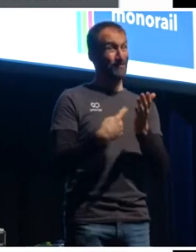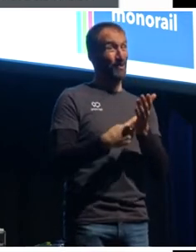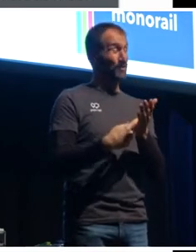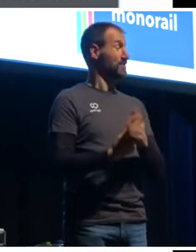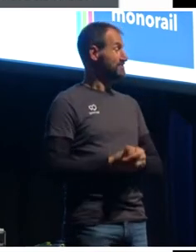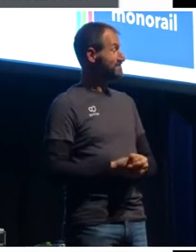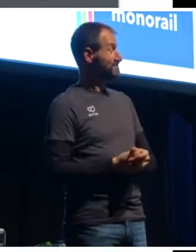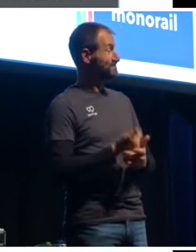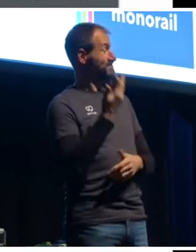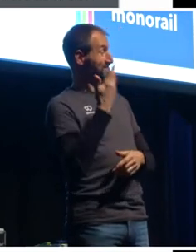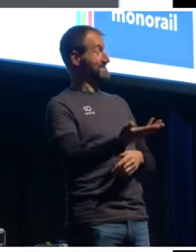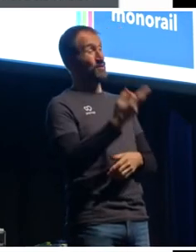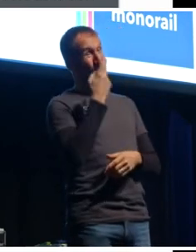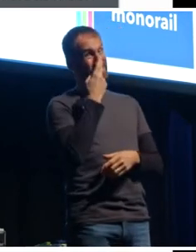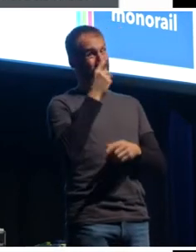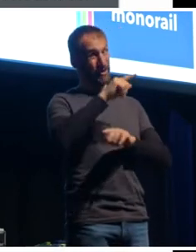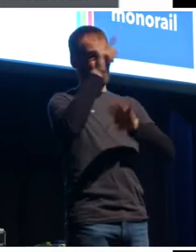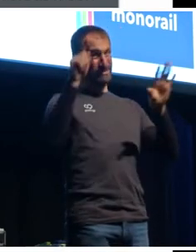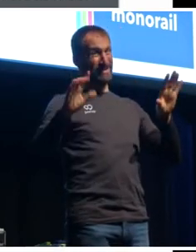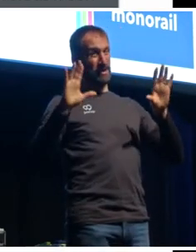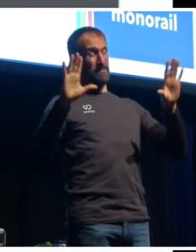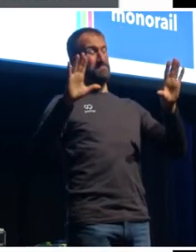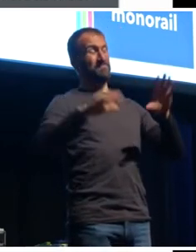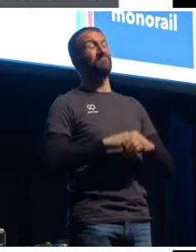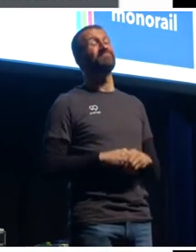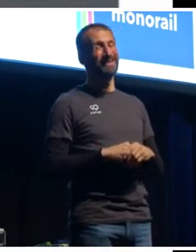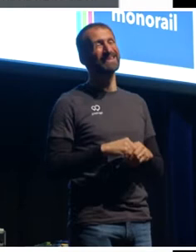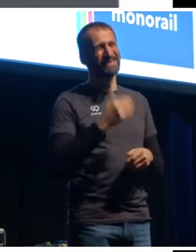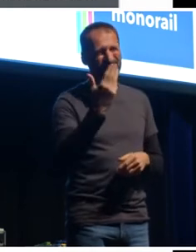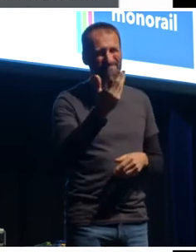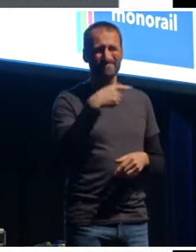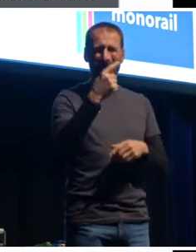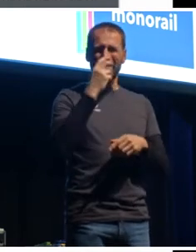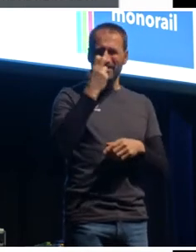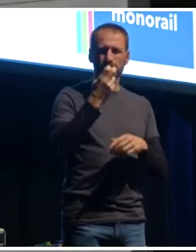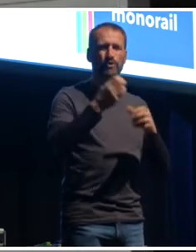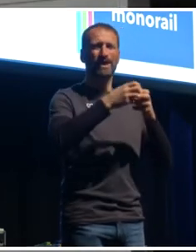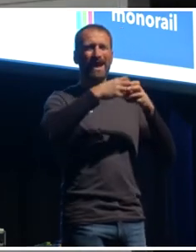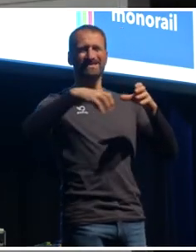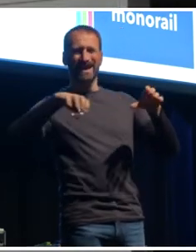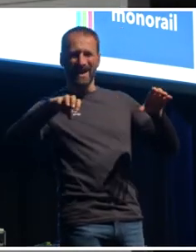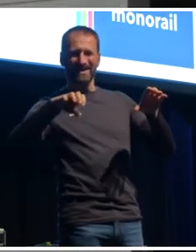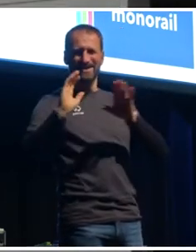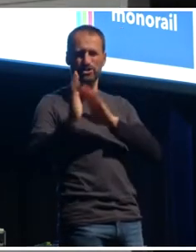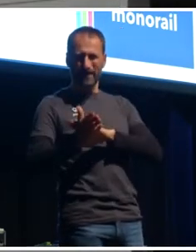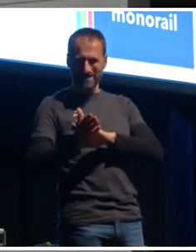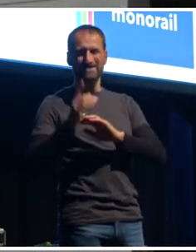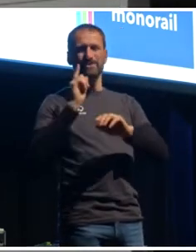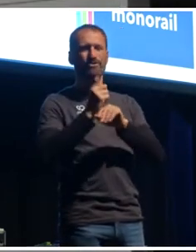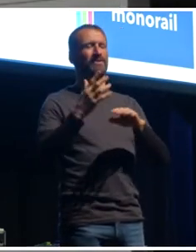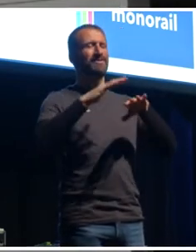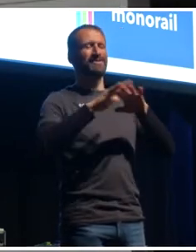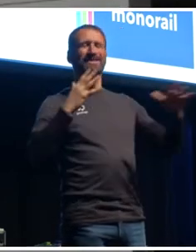like. Whenever you decide to extract services and put things in the network that not the most super reliable